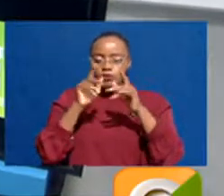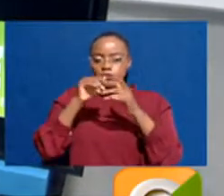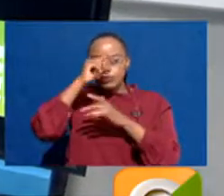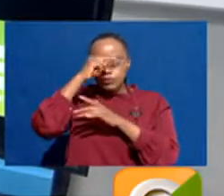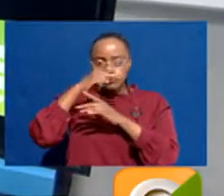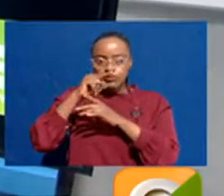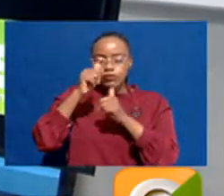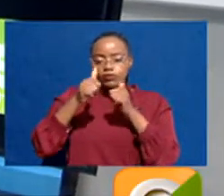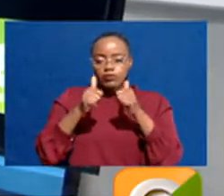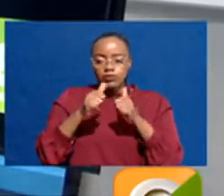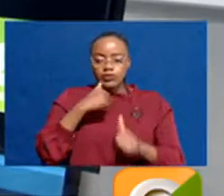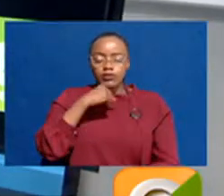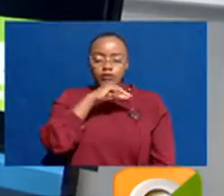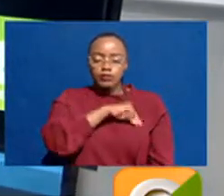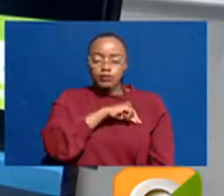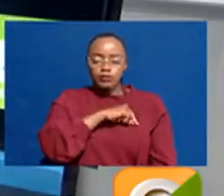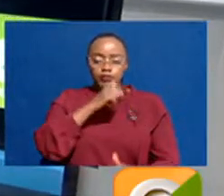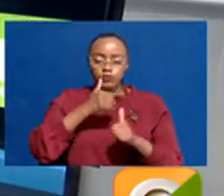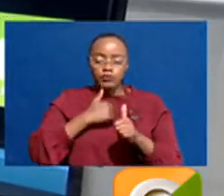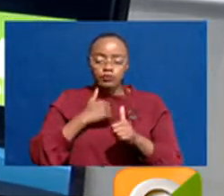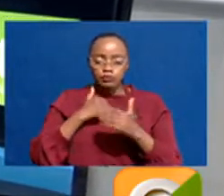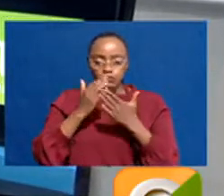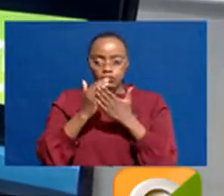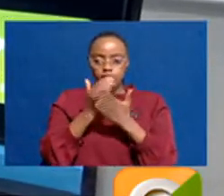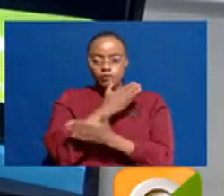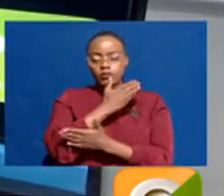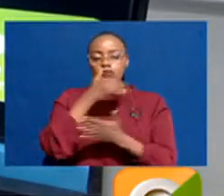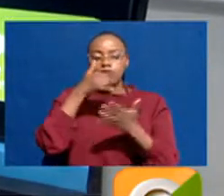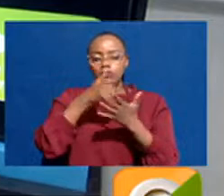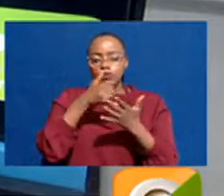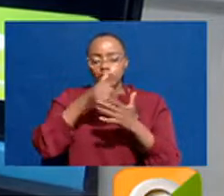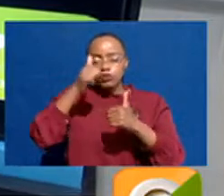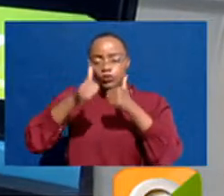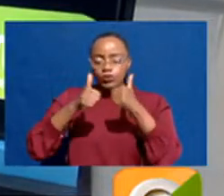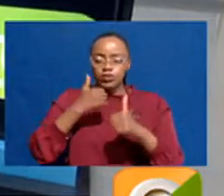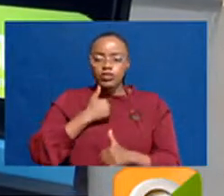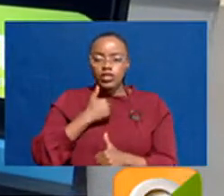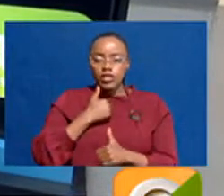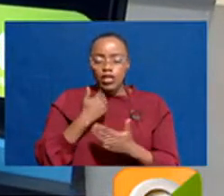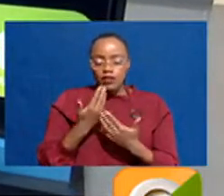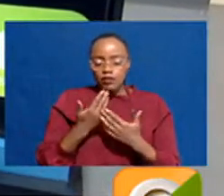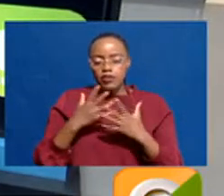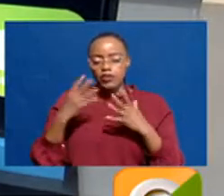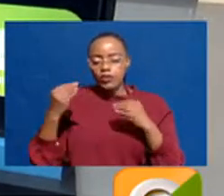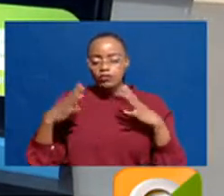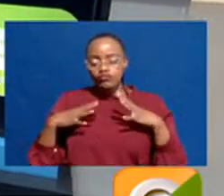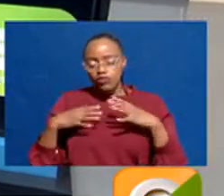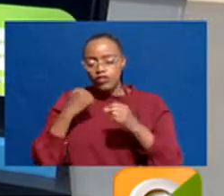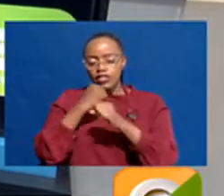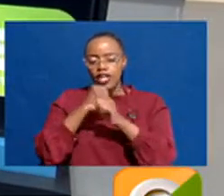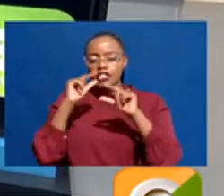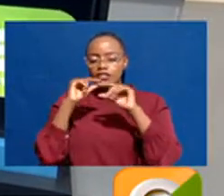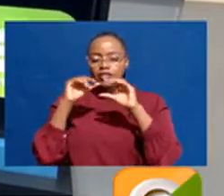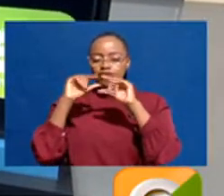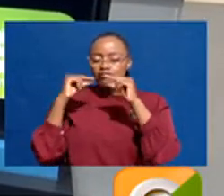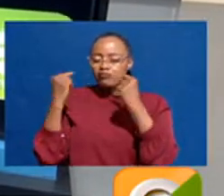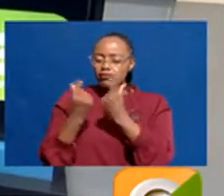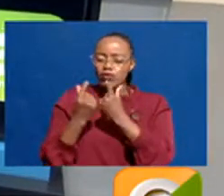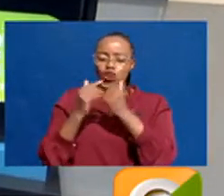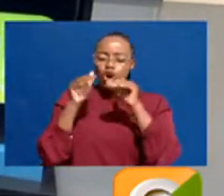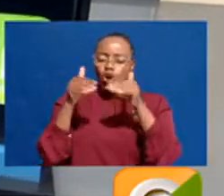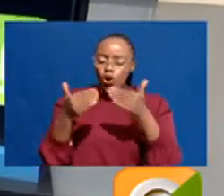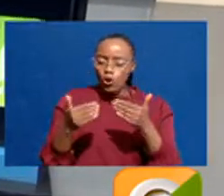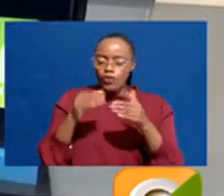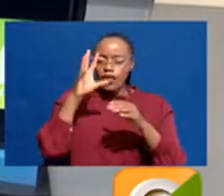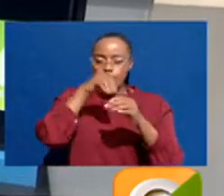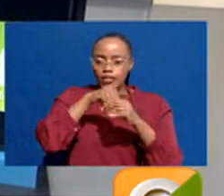on some allowances? There are those that have been scrapped, including those that go to retreats, task force, or internal committees. And